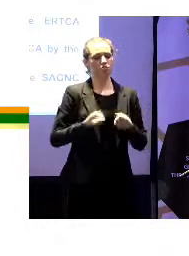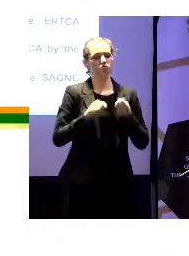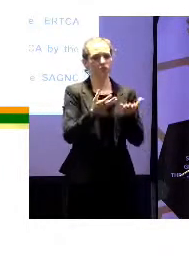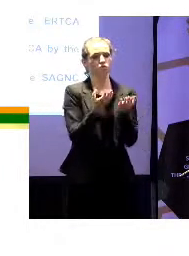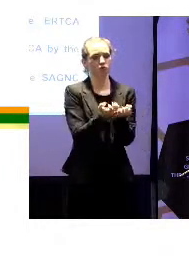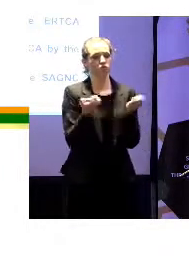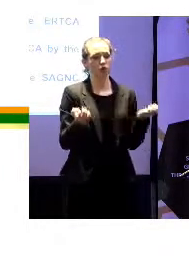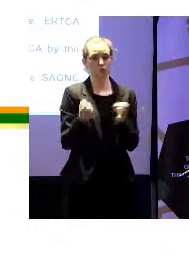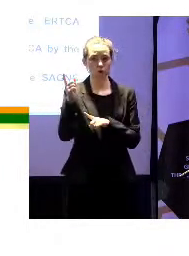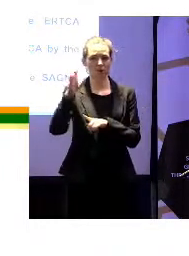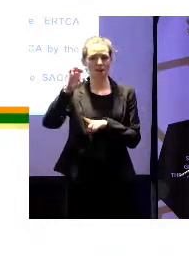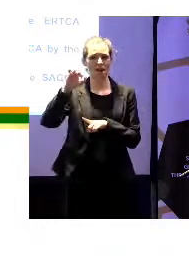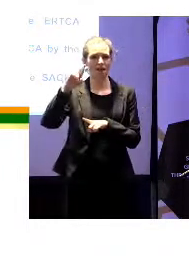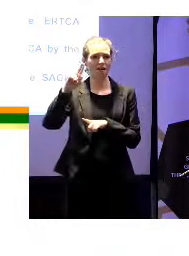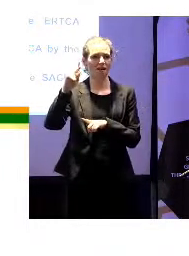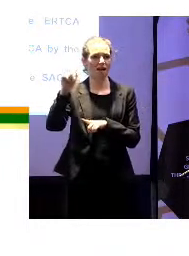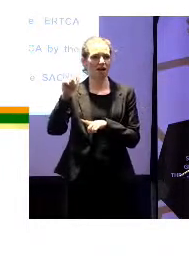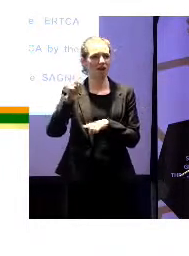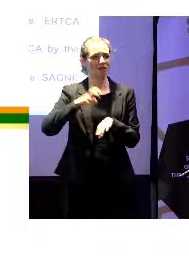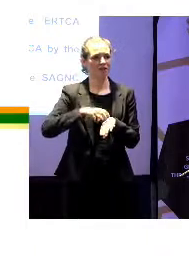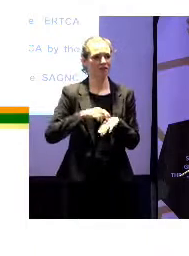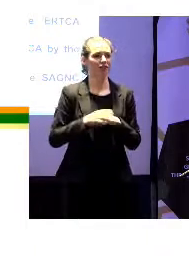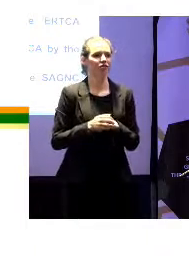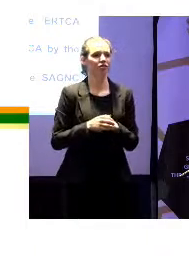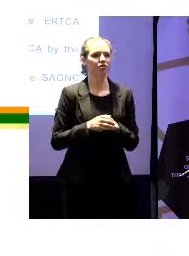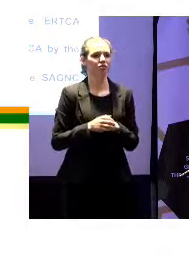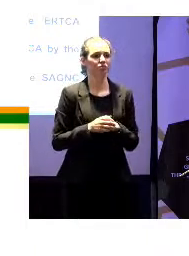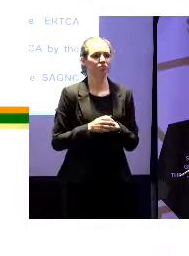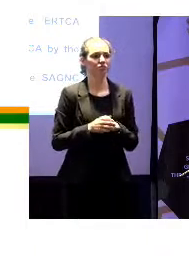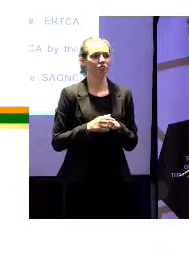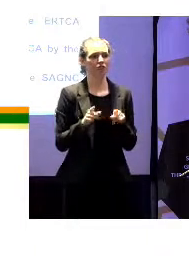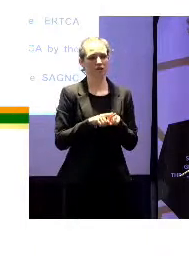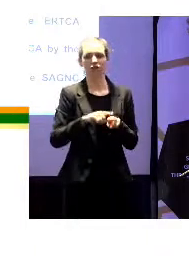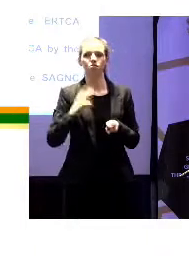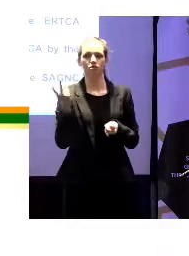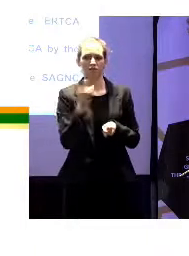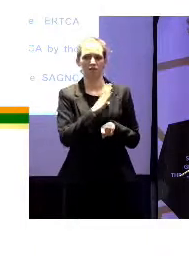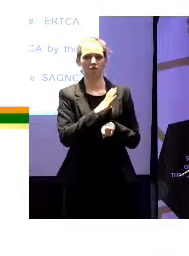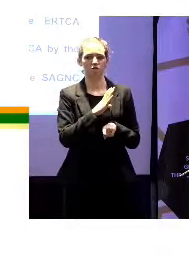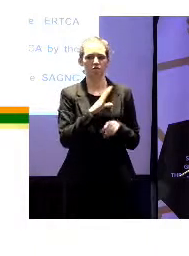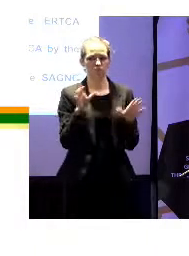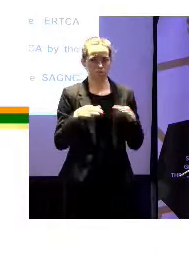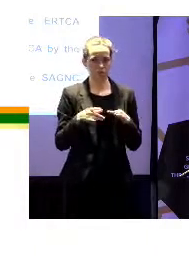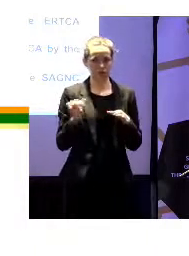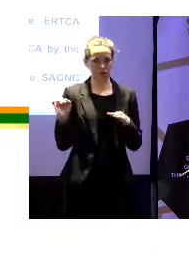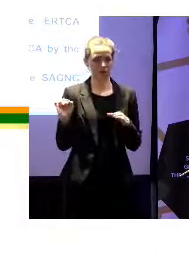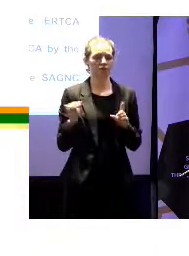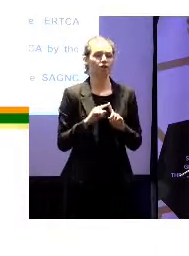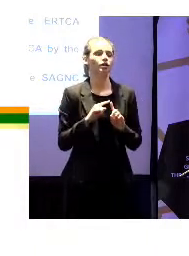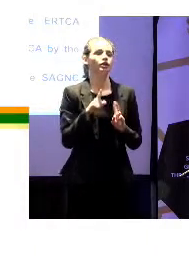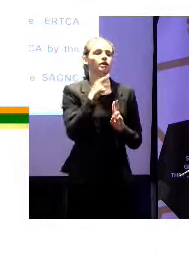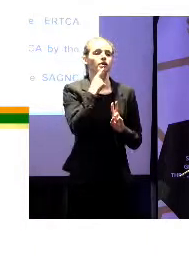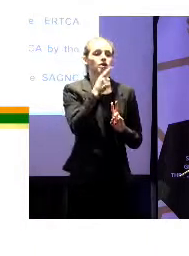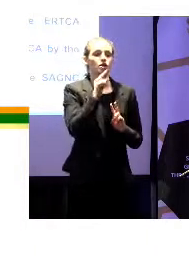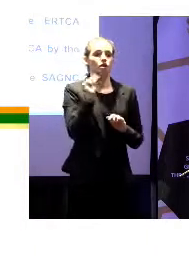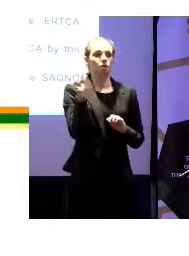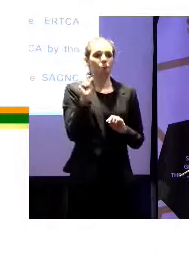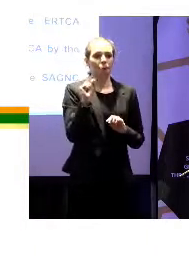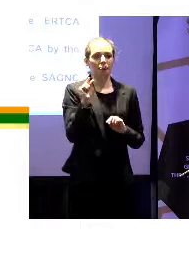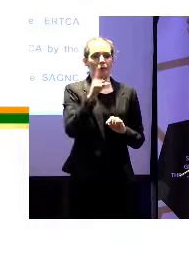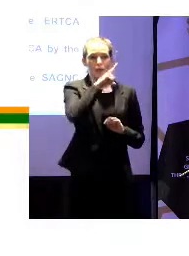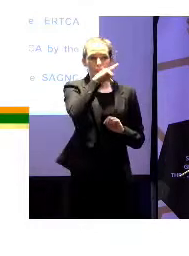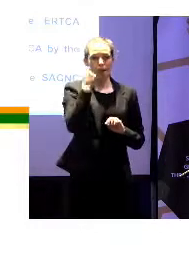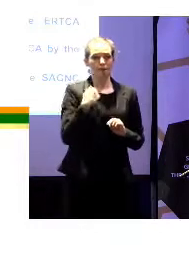per Ntate Jodwana's committee as well. And fully compliant name applications shall be submitted